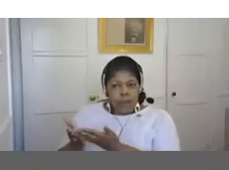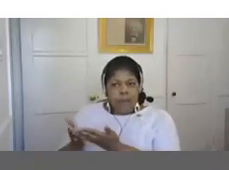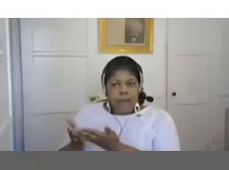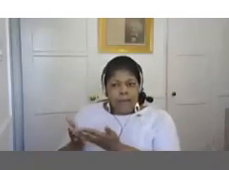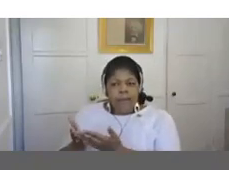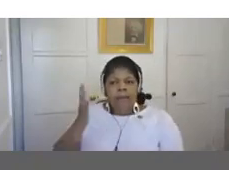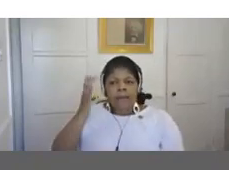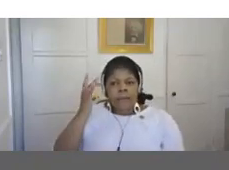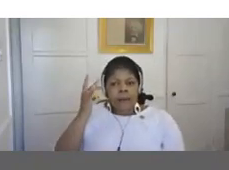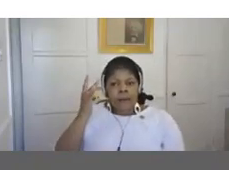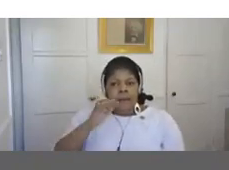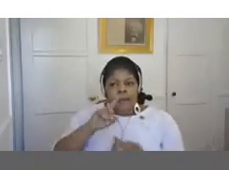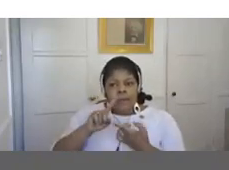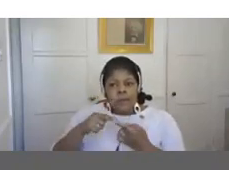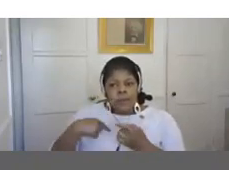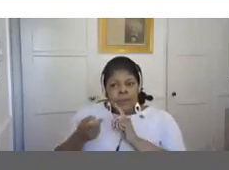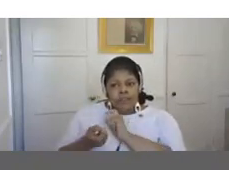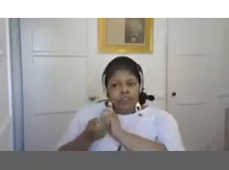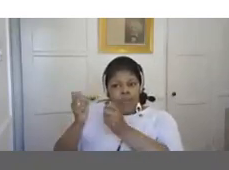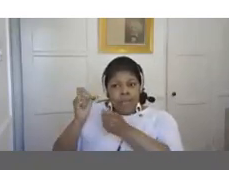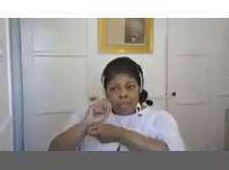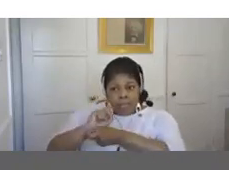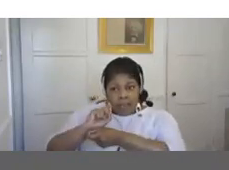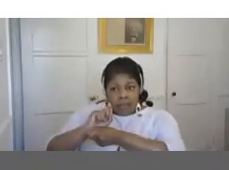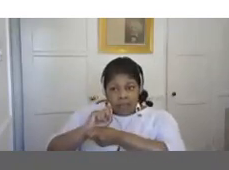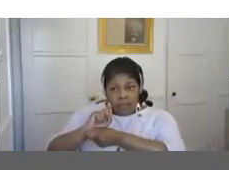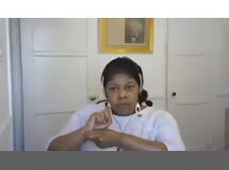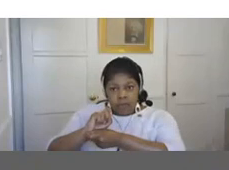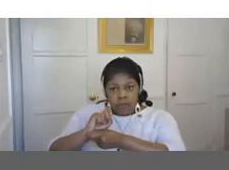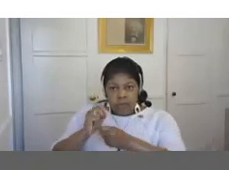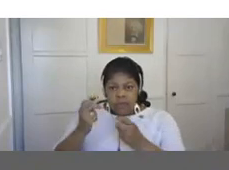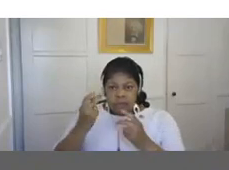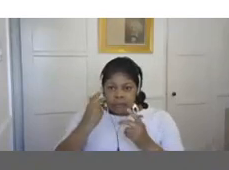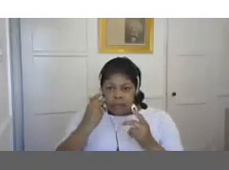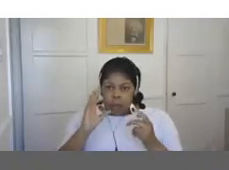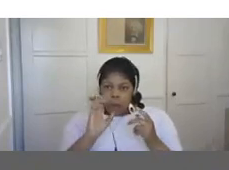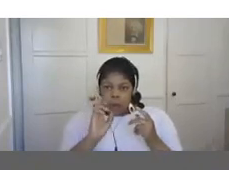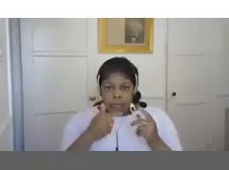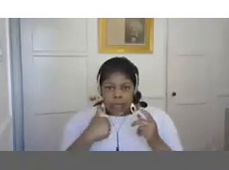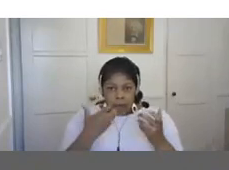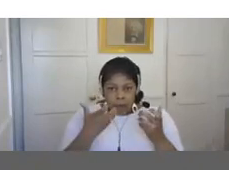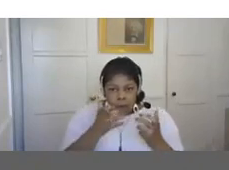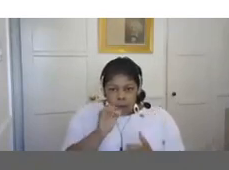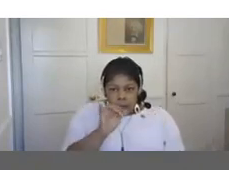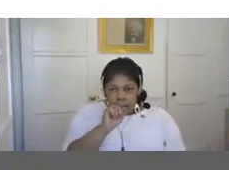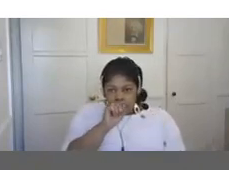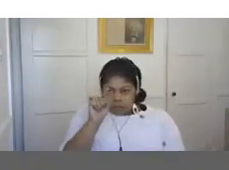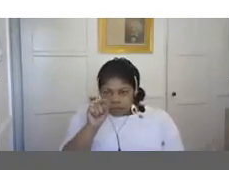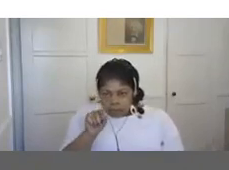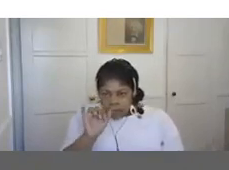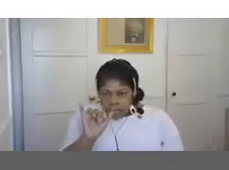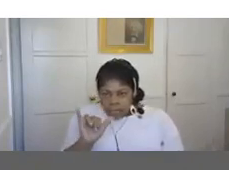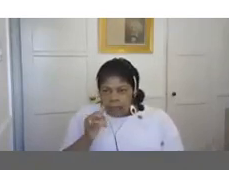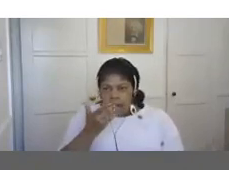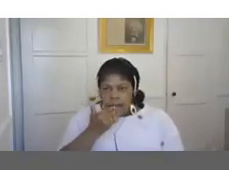Because as soon as I switch and I go from there to say, okay, I want that color to now be a